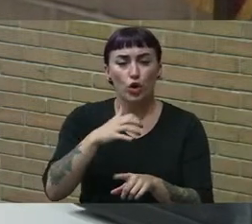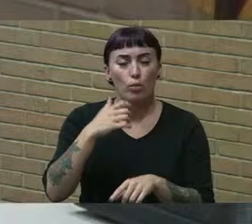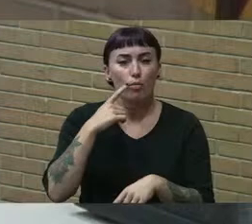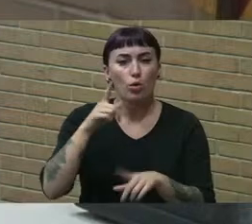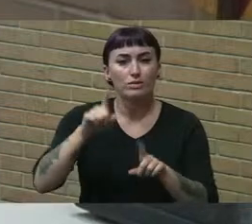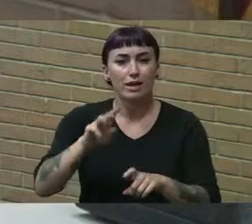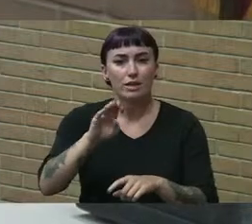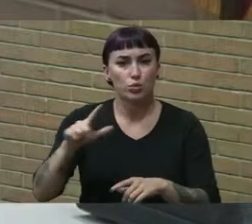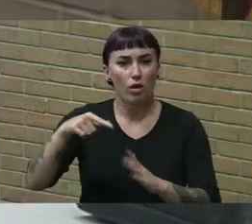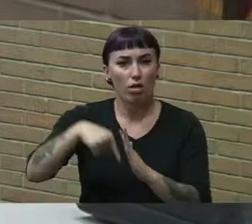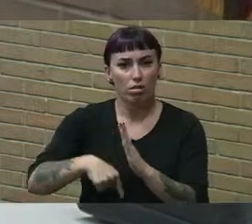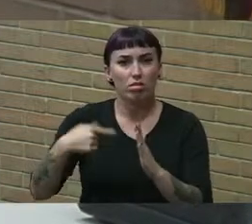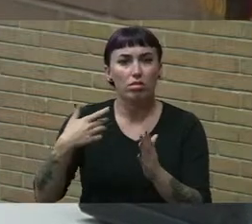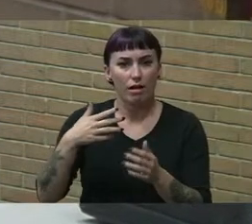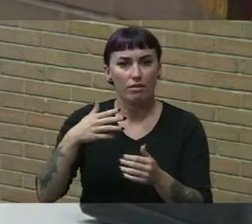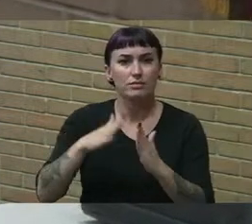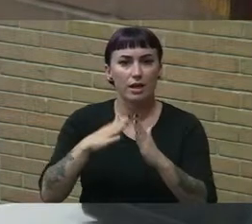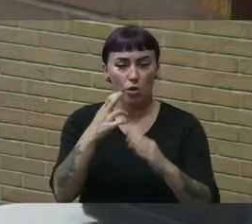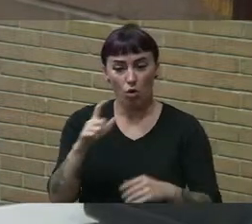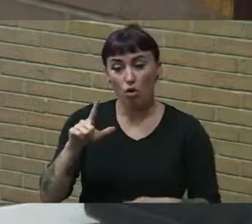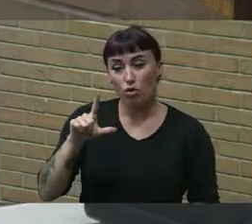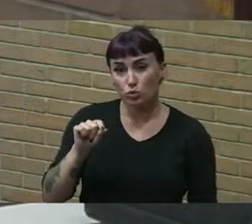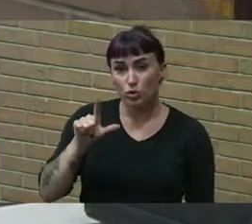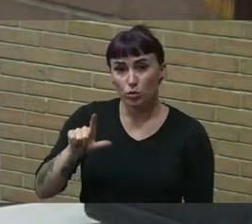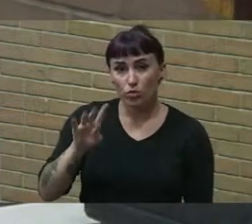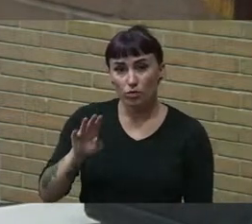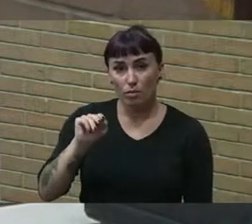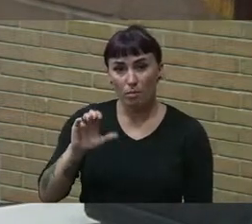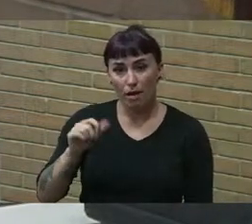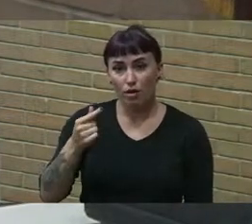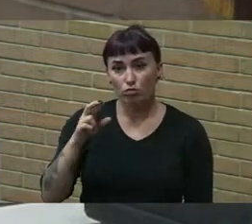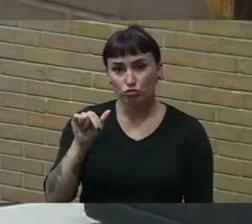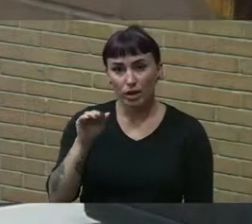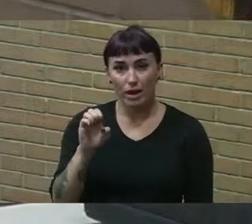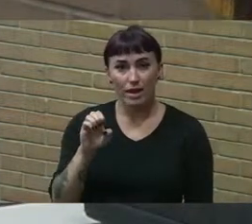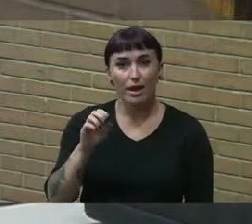Hall and a 2024 Mack Granite plow truck.